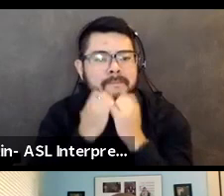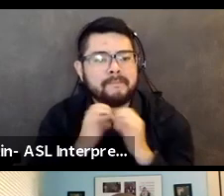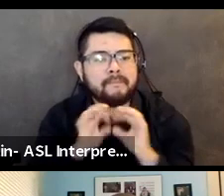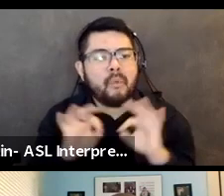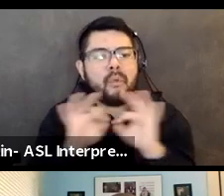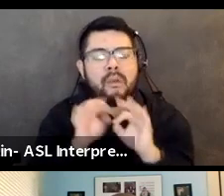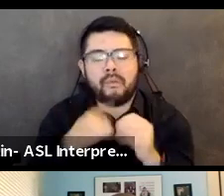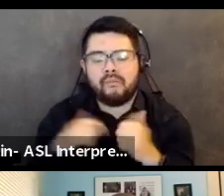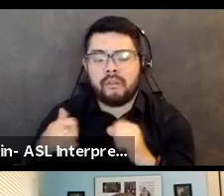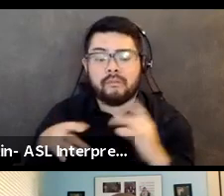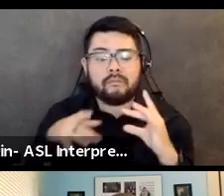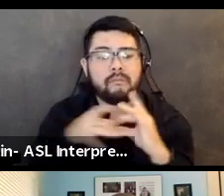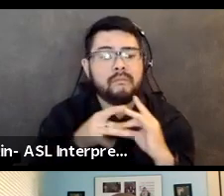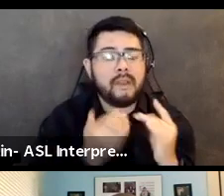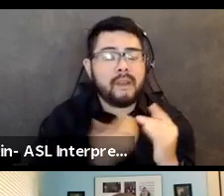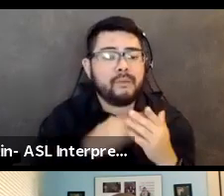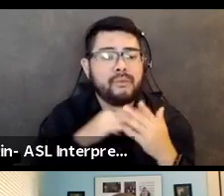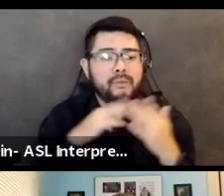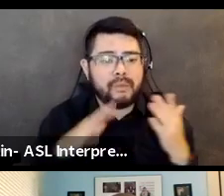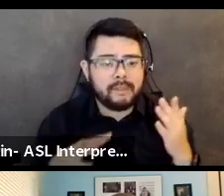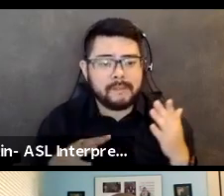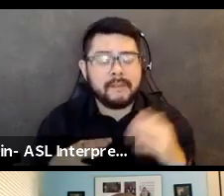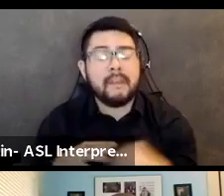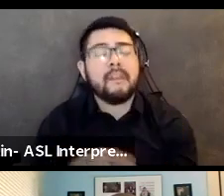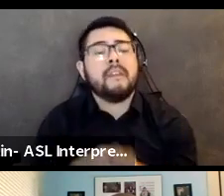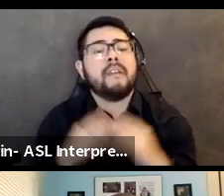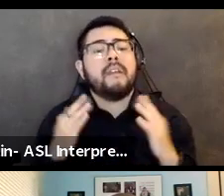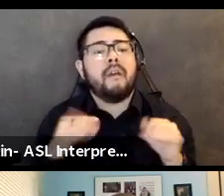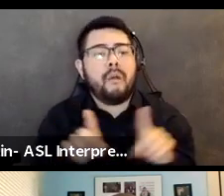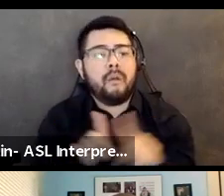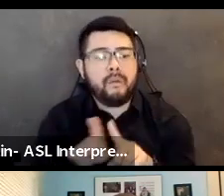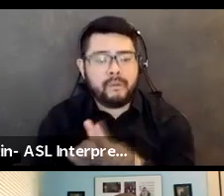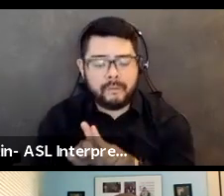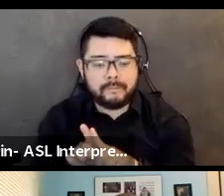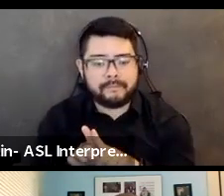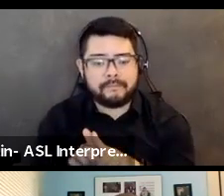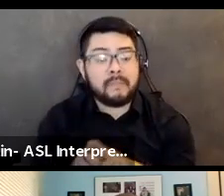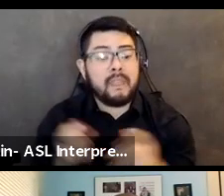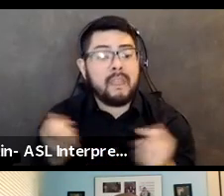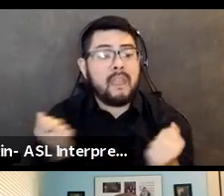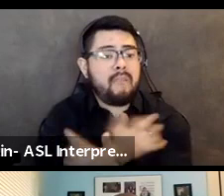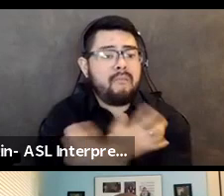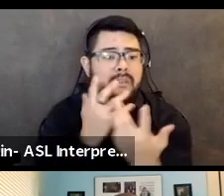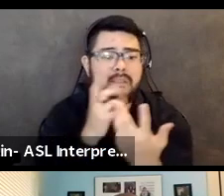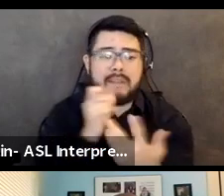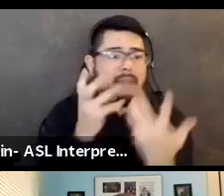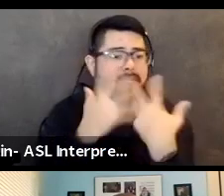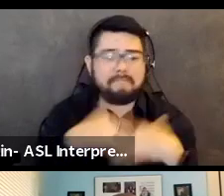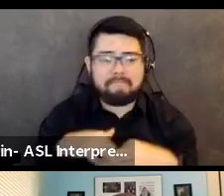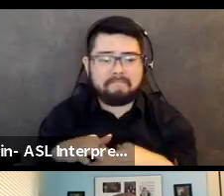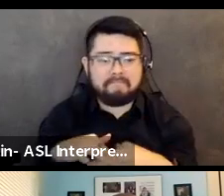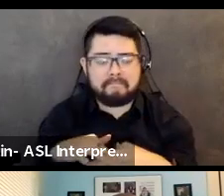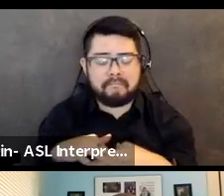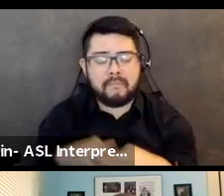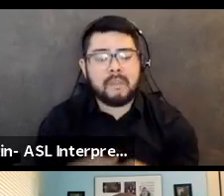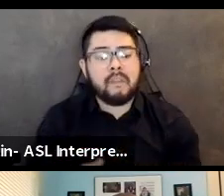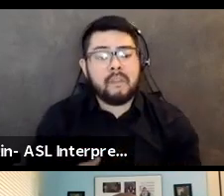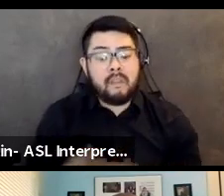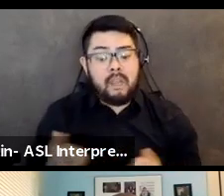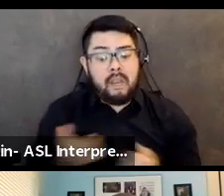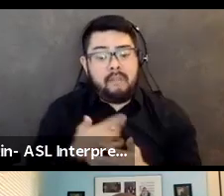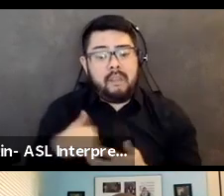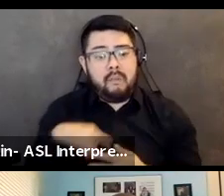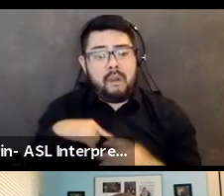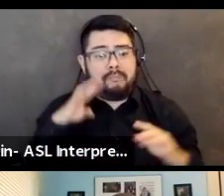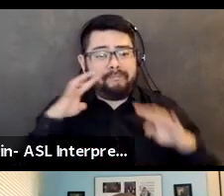the students and listen uh it's not perfect right the the the what we're coming up with is not